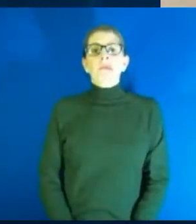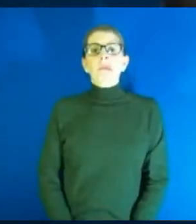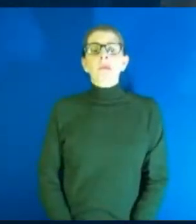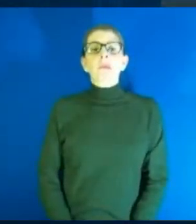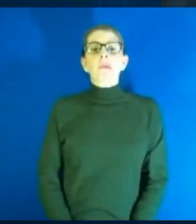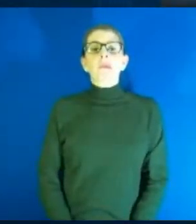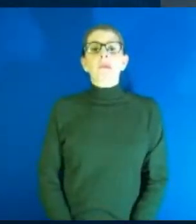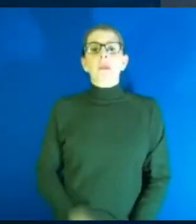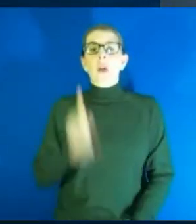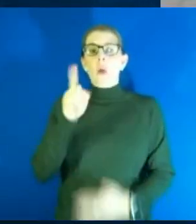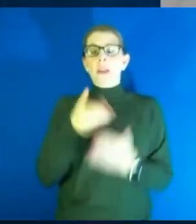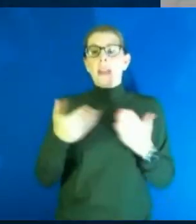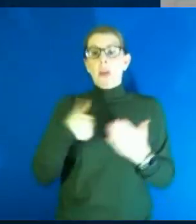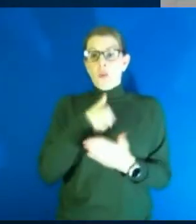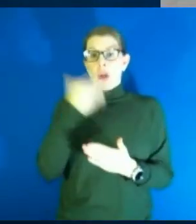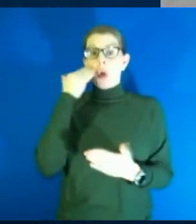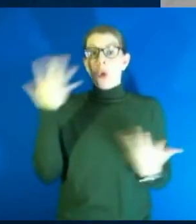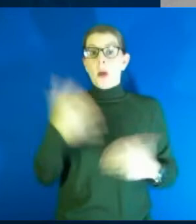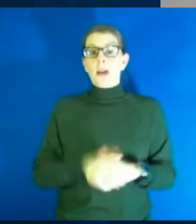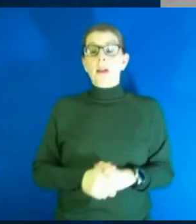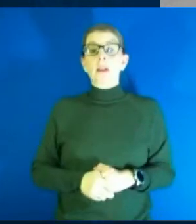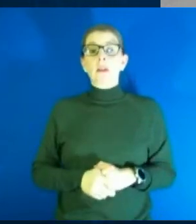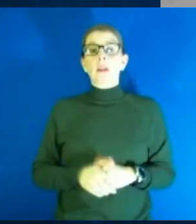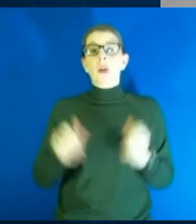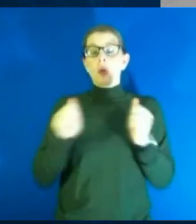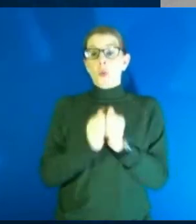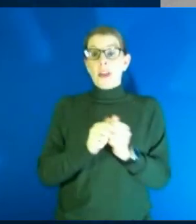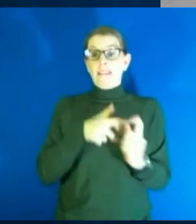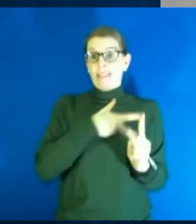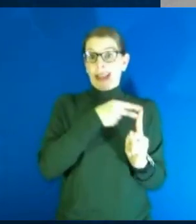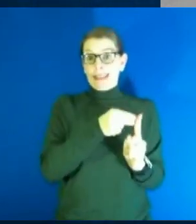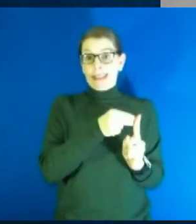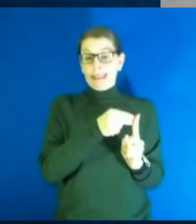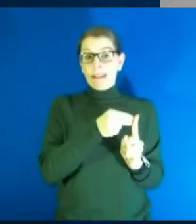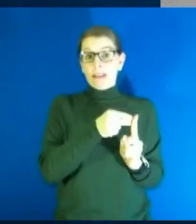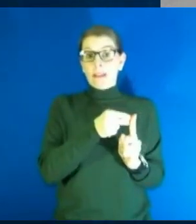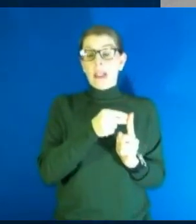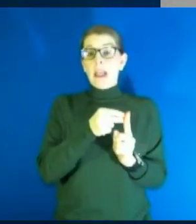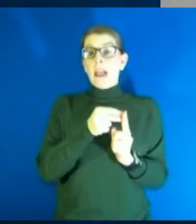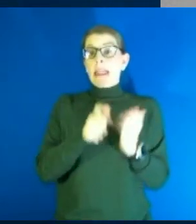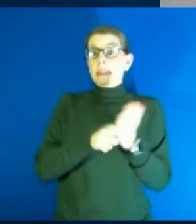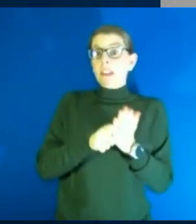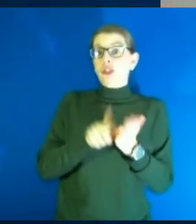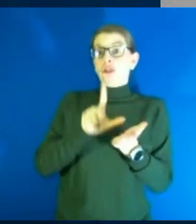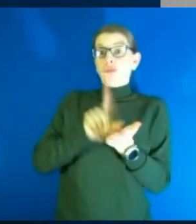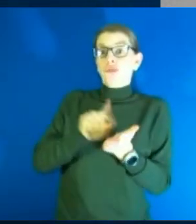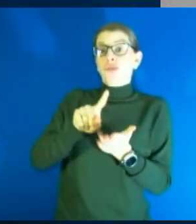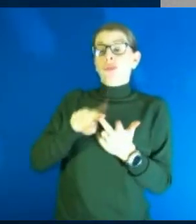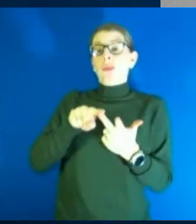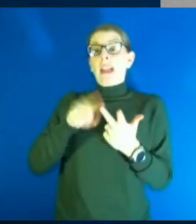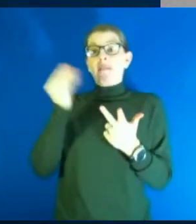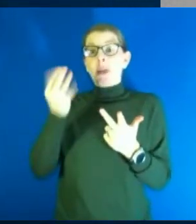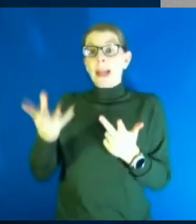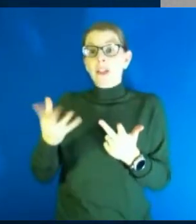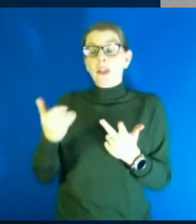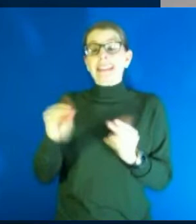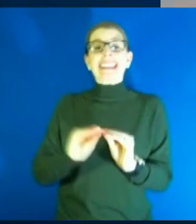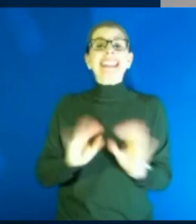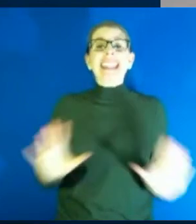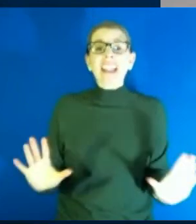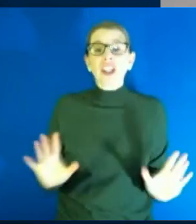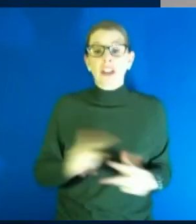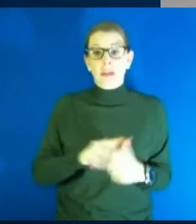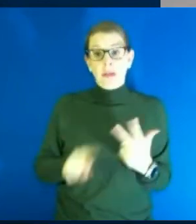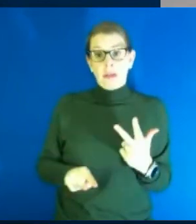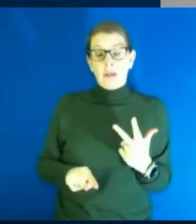One thing we know is that with this vaccine, the literature, the data, the information has made it very clear that